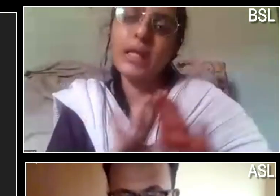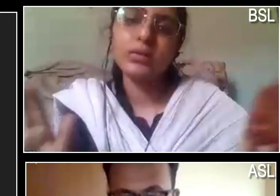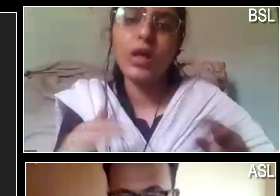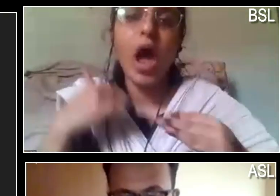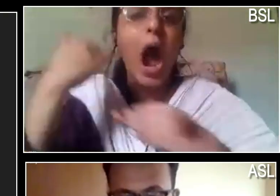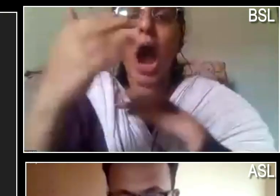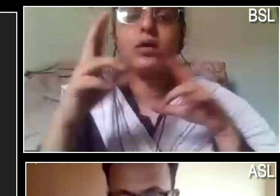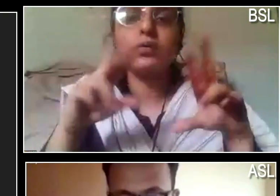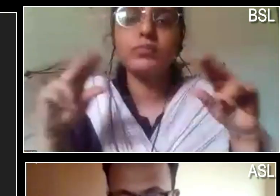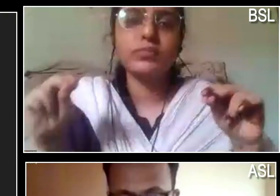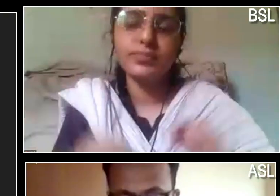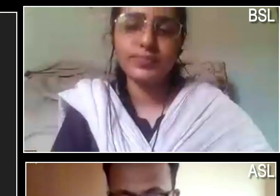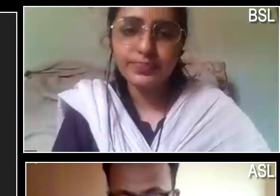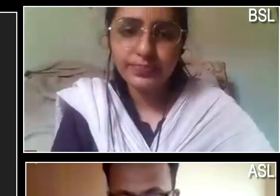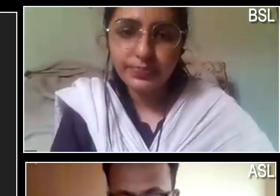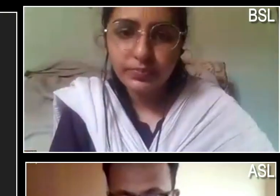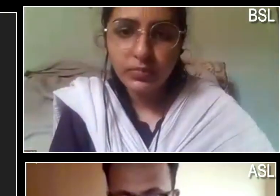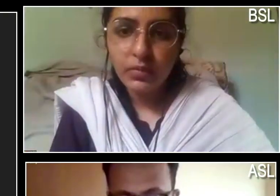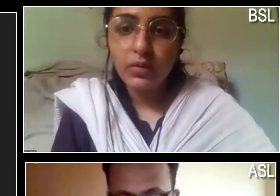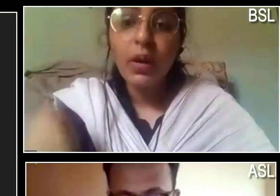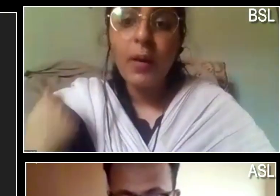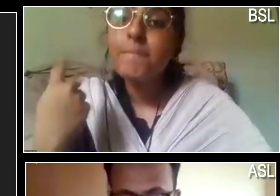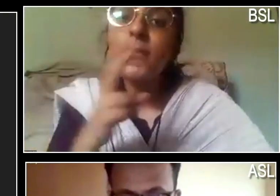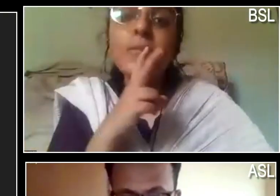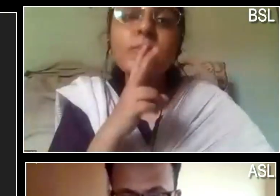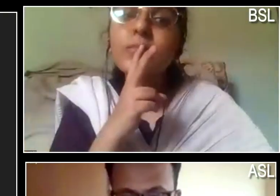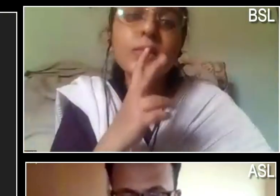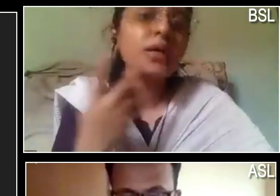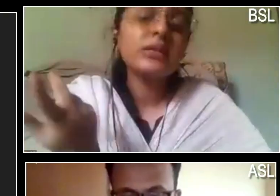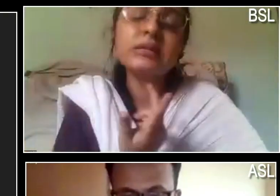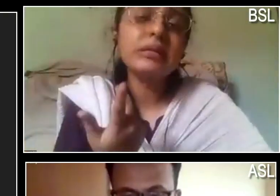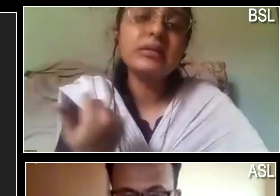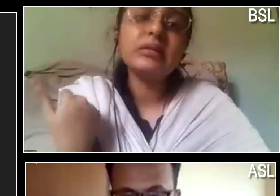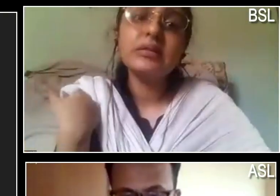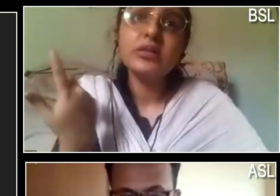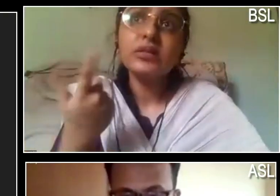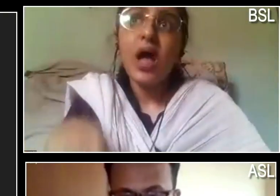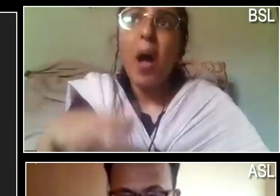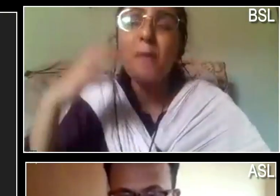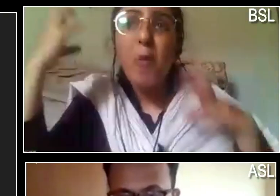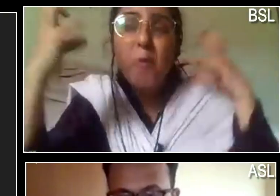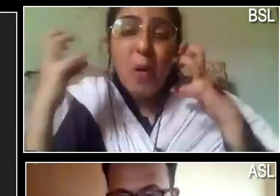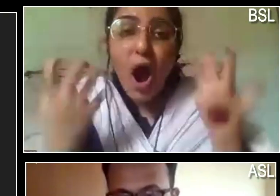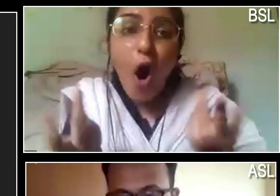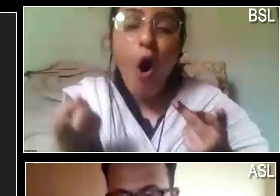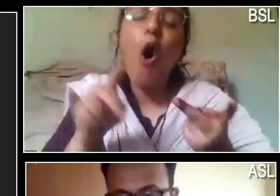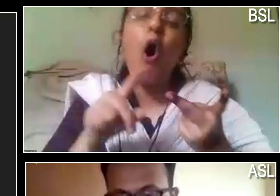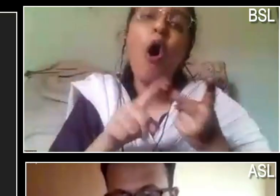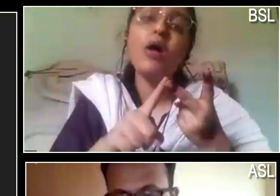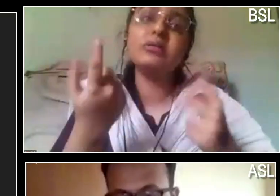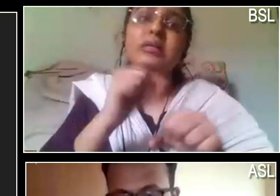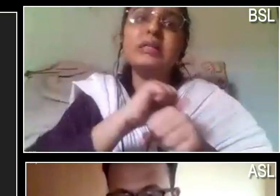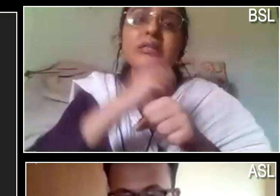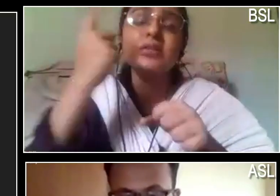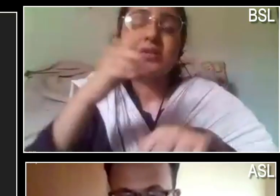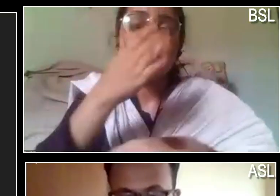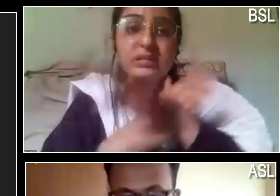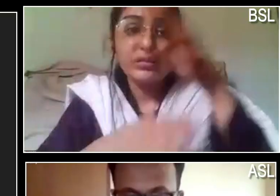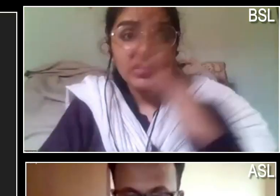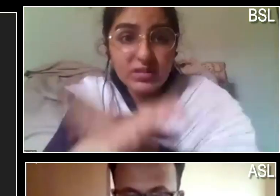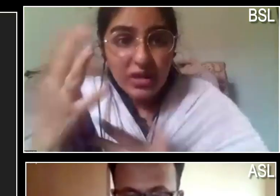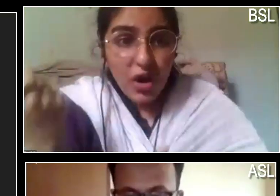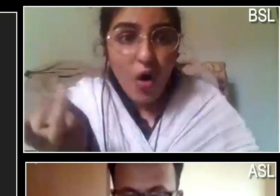We talked about the pandemic, we talked about disability, we talked about the need that no human